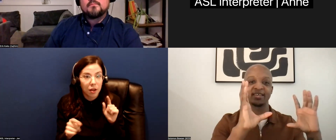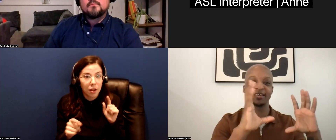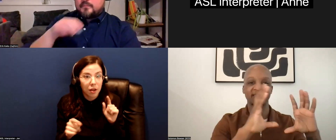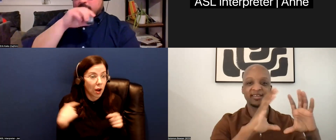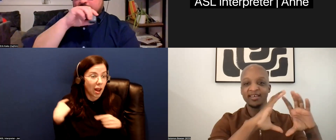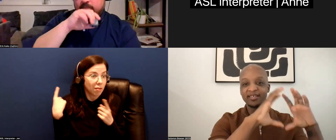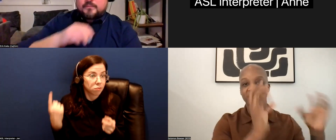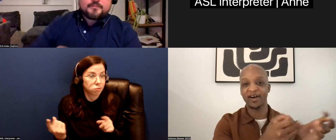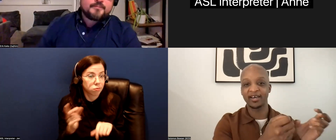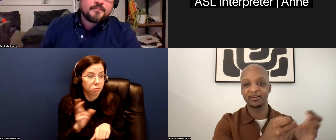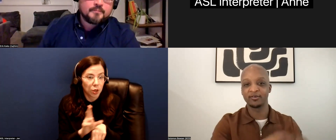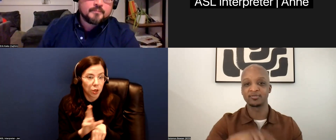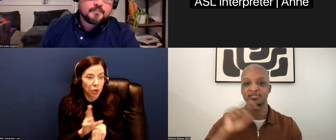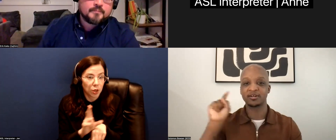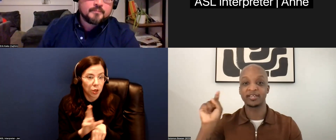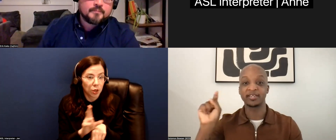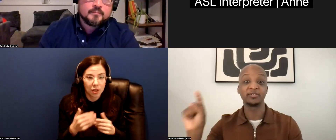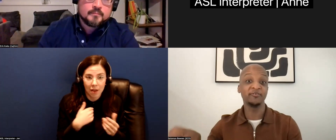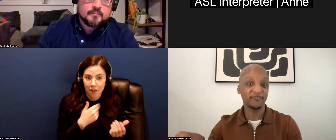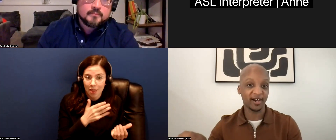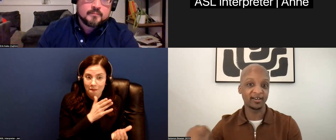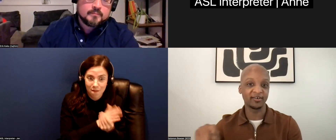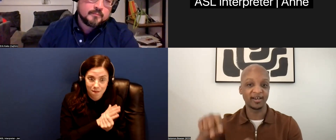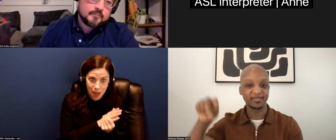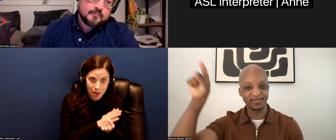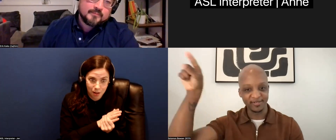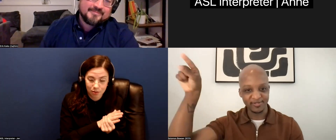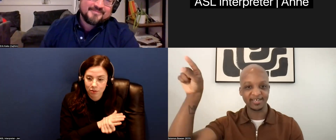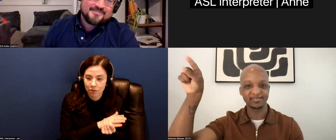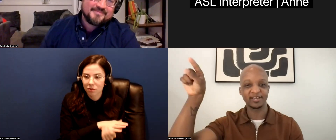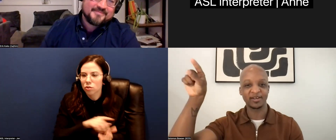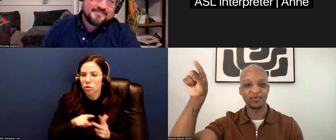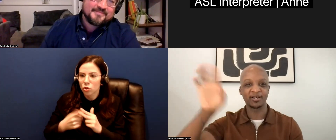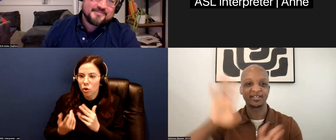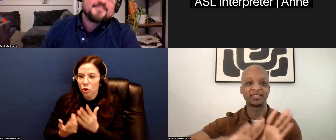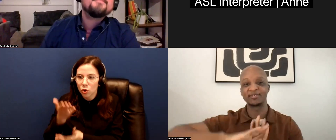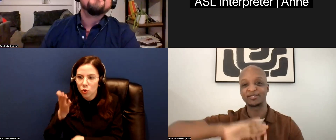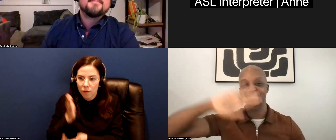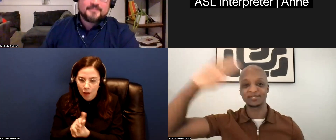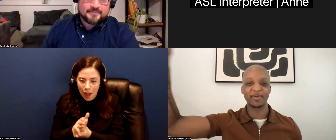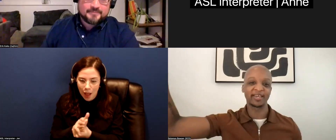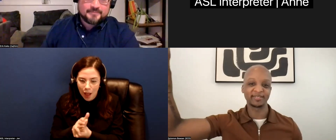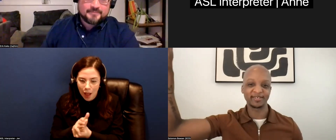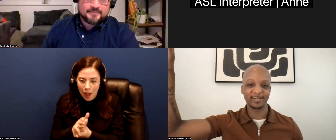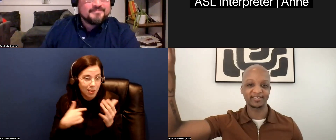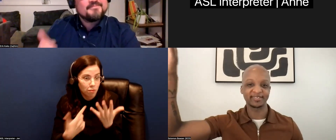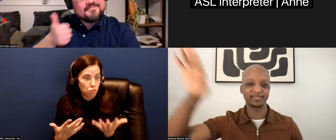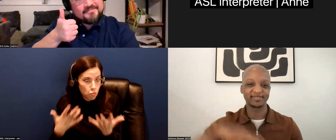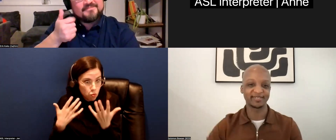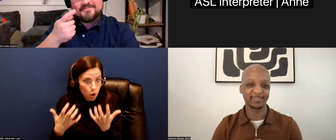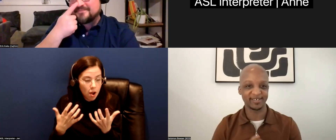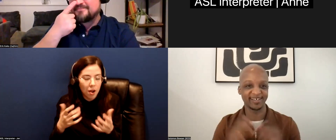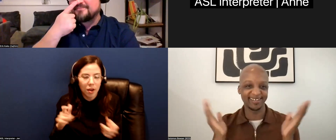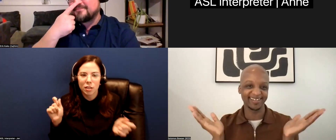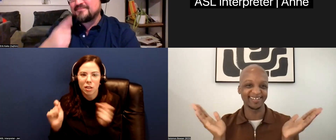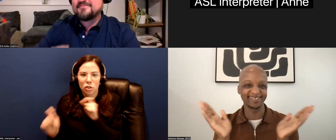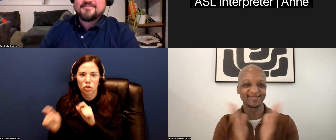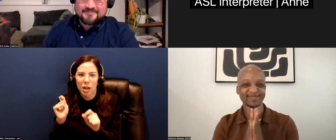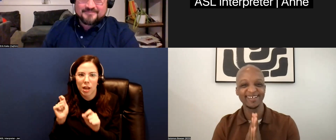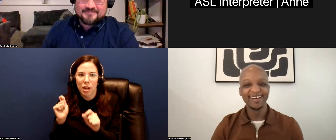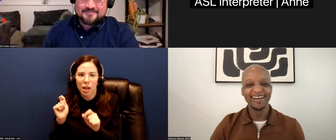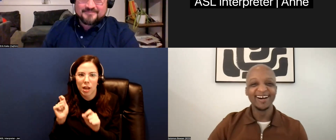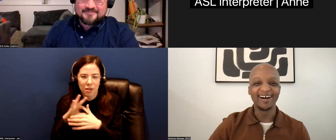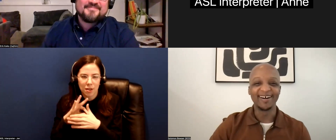is taking the file, starting a new file at the new size that I want, and then just expanding the content to that